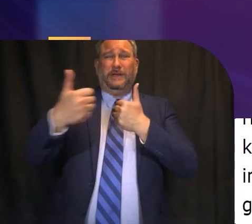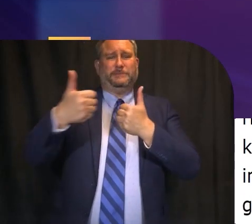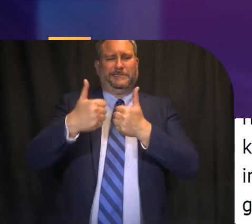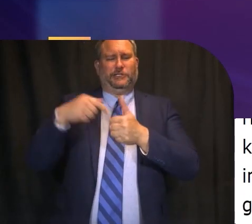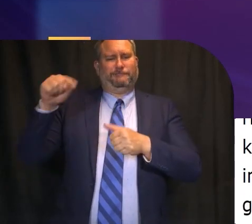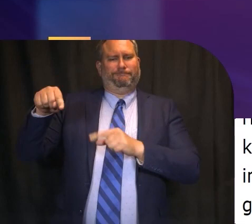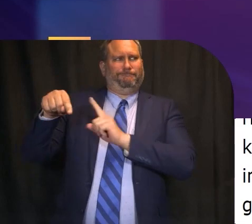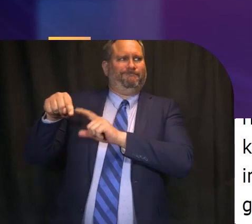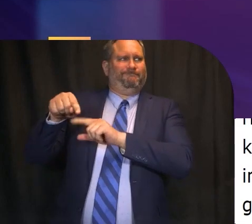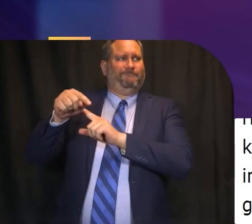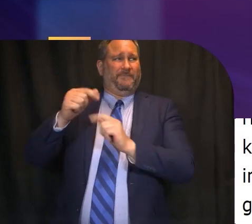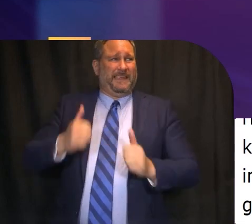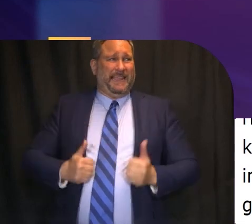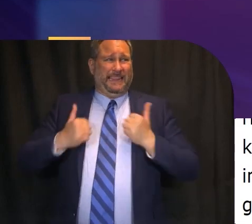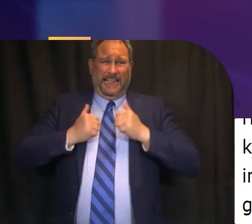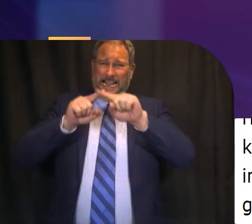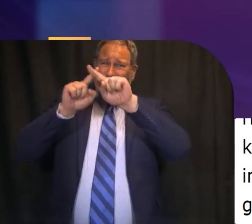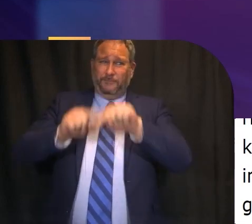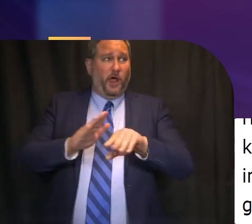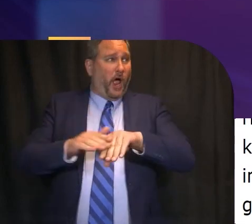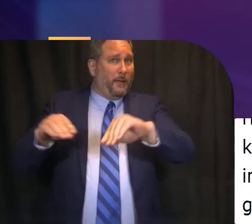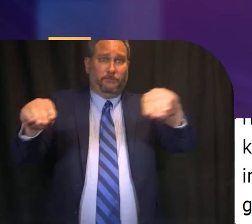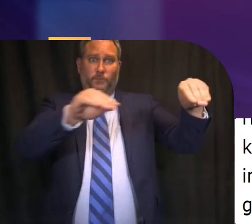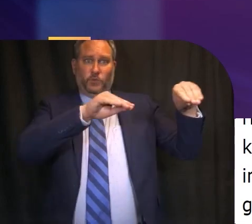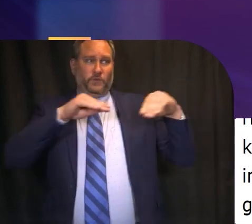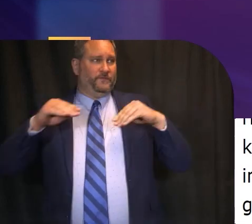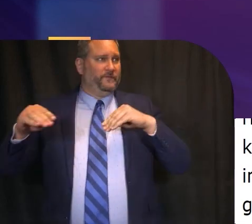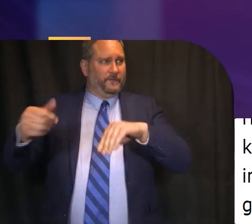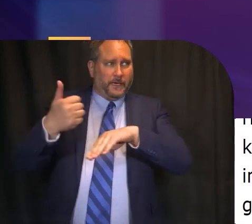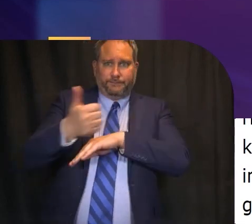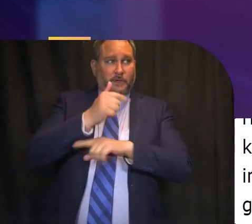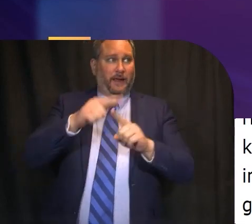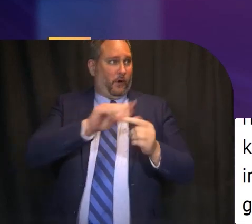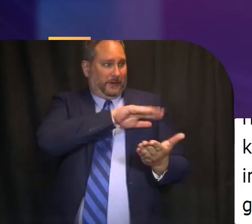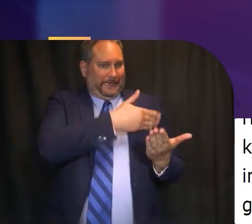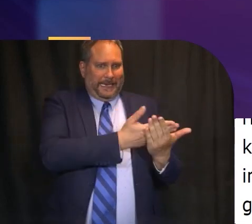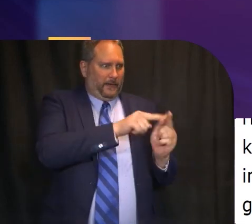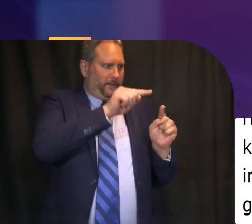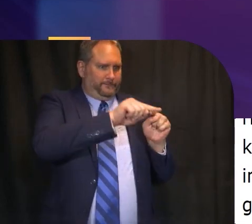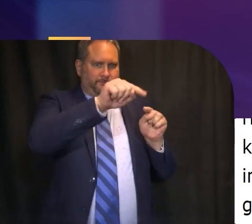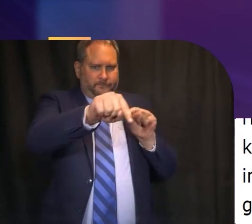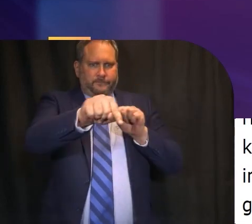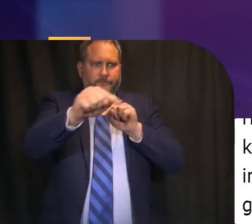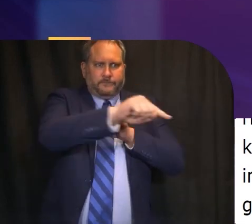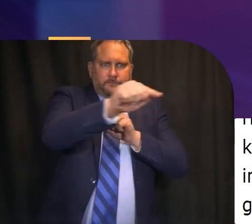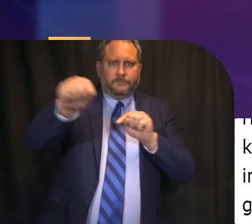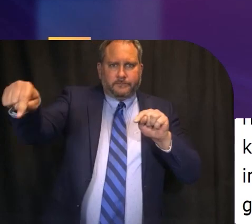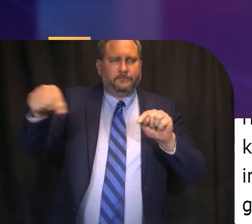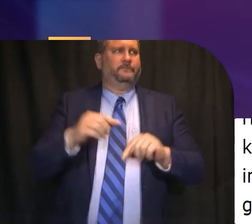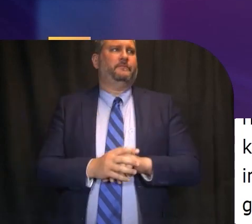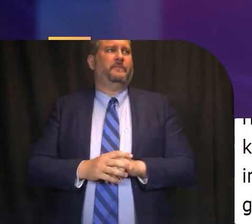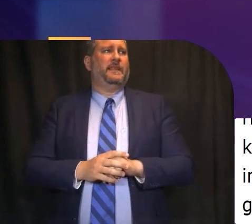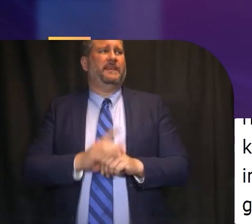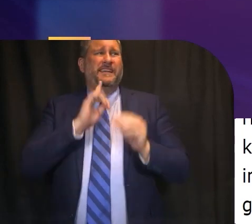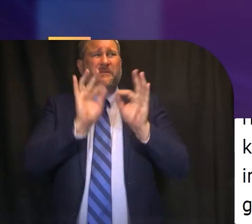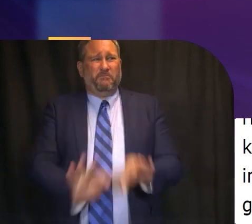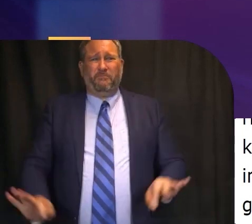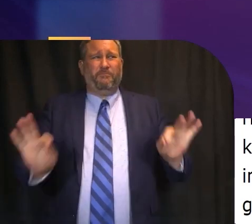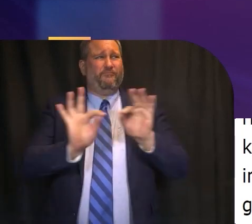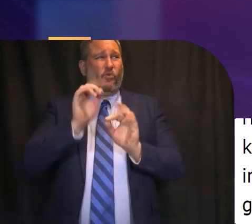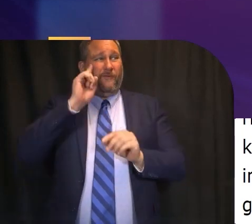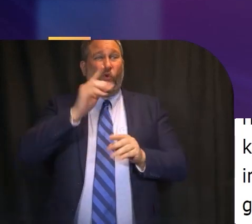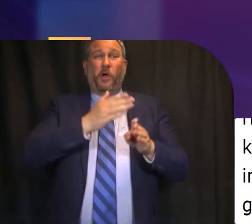to go. It is central to our personal and professional lives, and it is a matter of dignity. If you're not able to